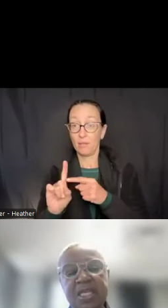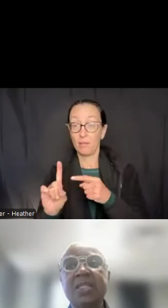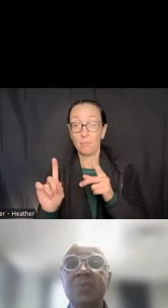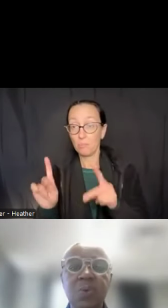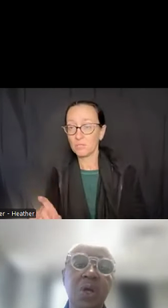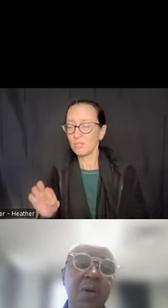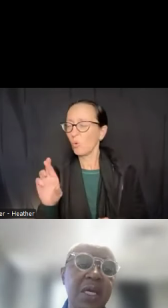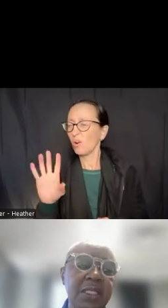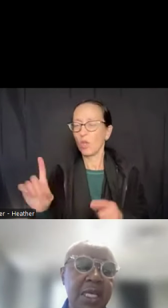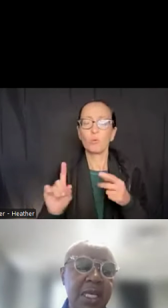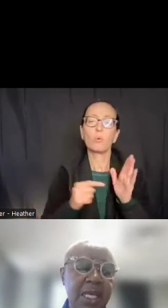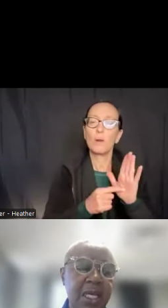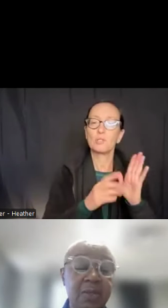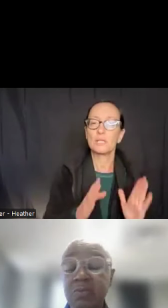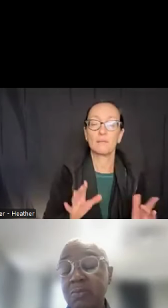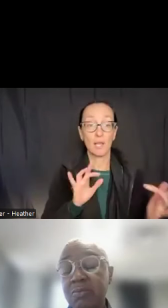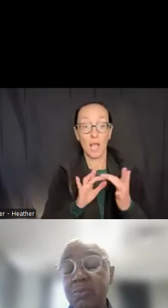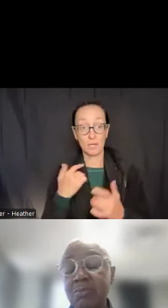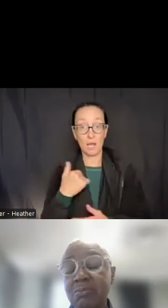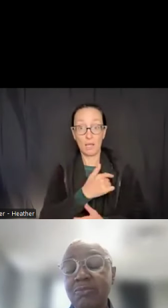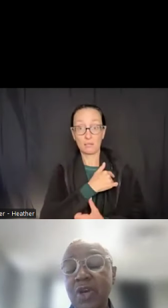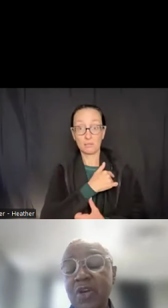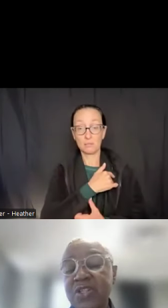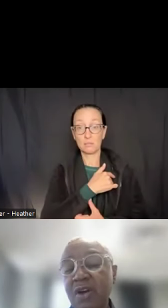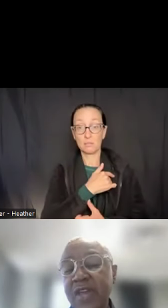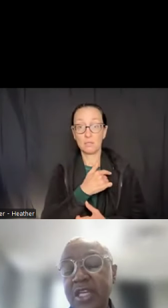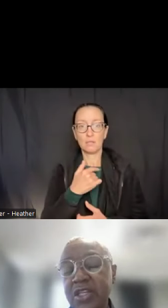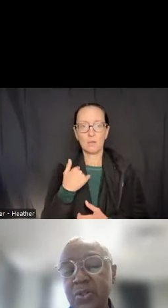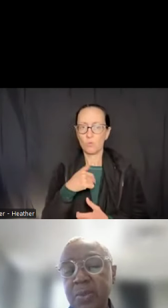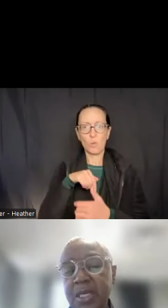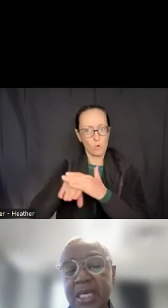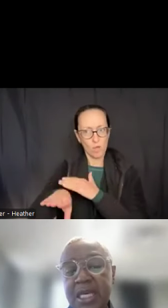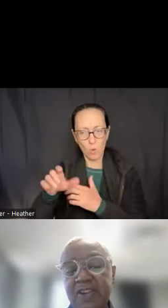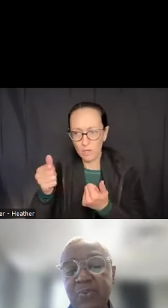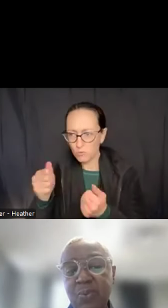contacts us, then we will go in and try to resolve that issue.